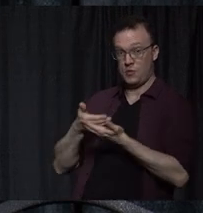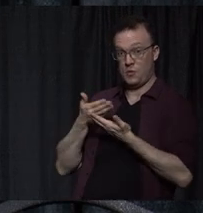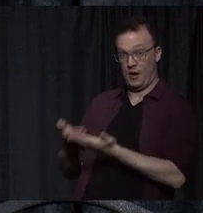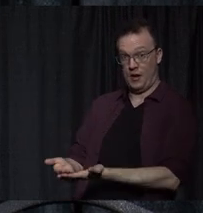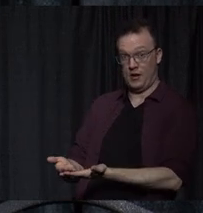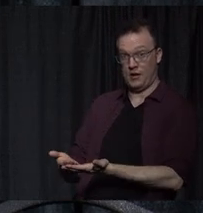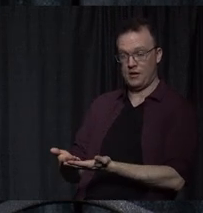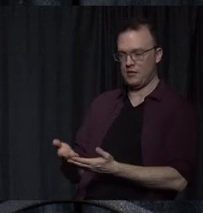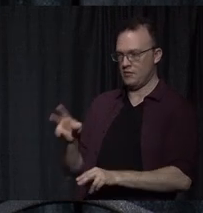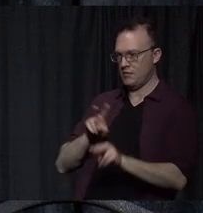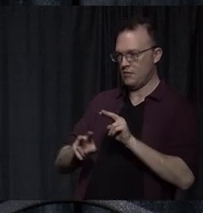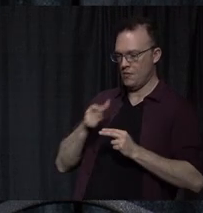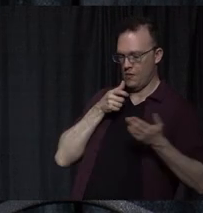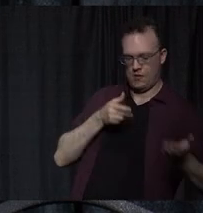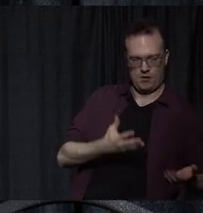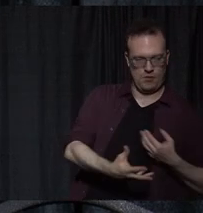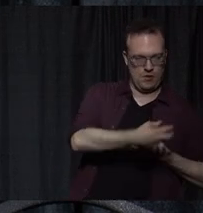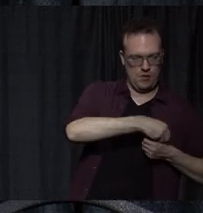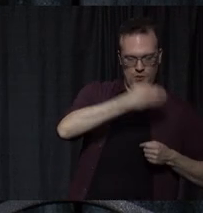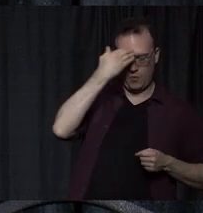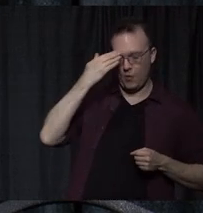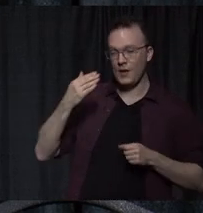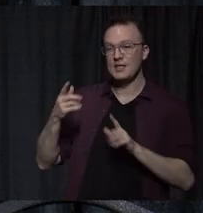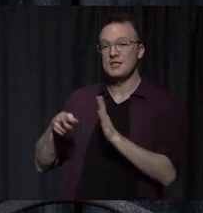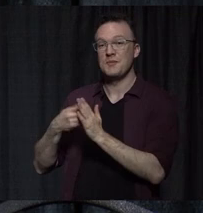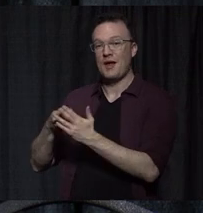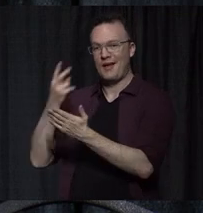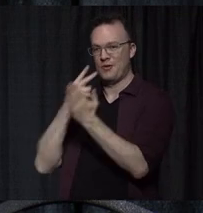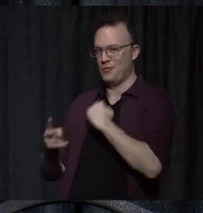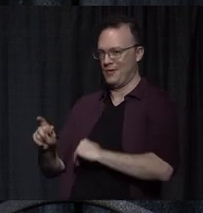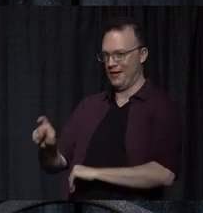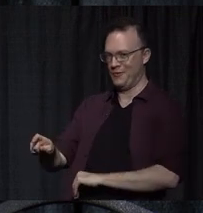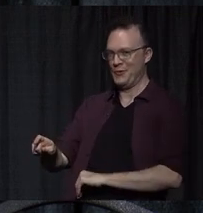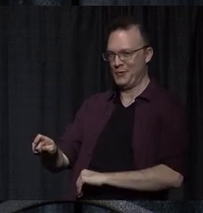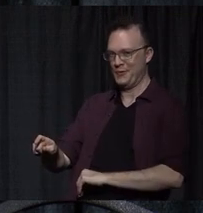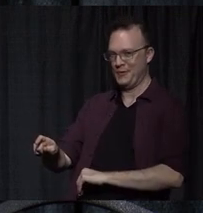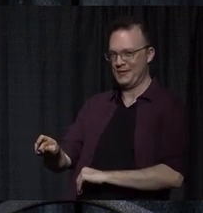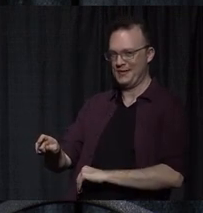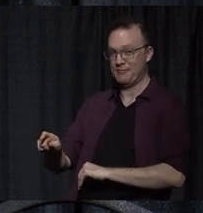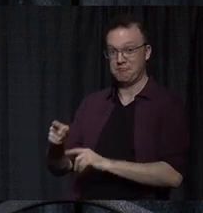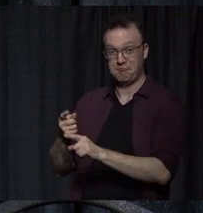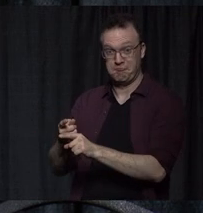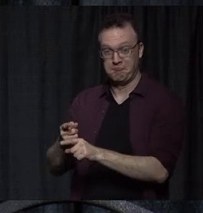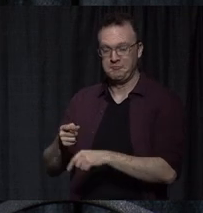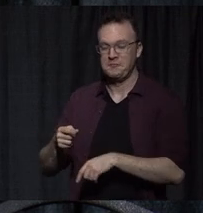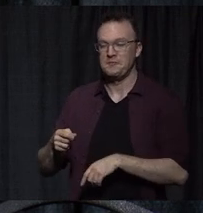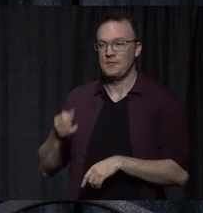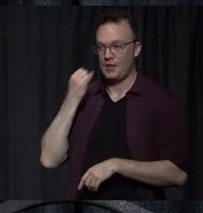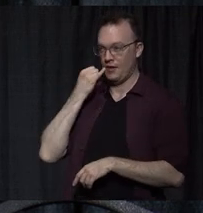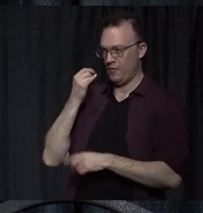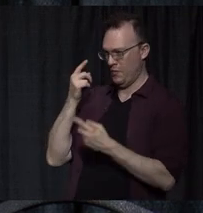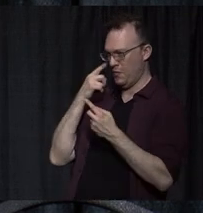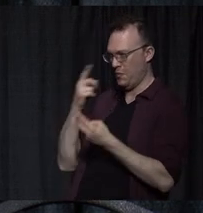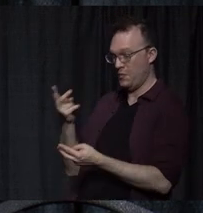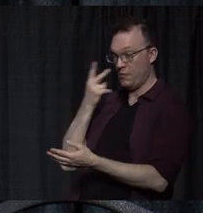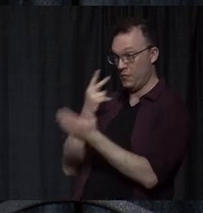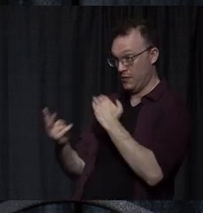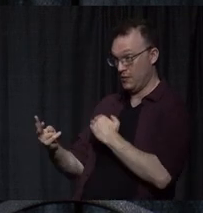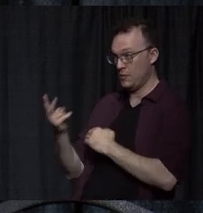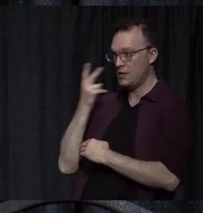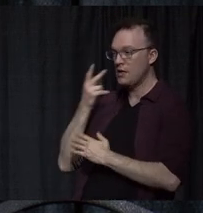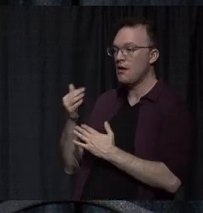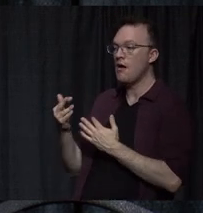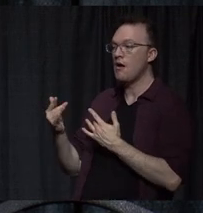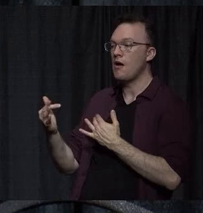gift. Sometimes you got to see them coming before they get to you, right? And when you see them coming before they get to